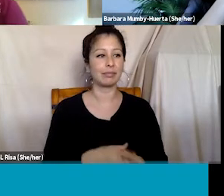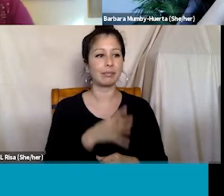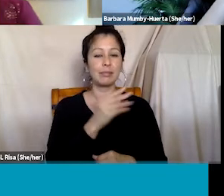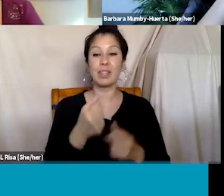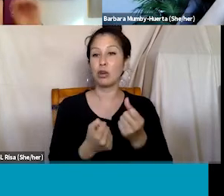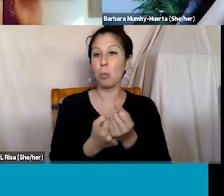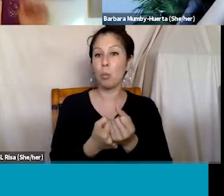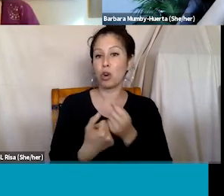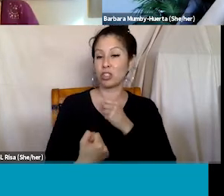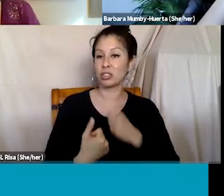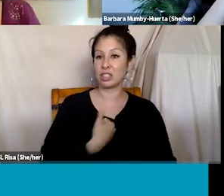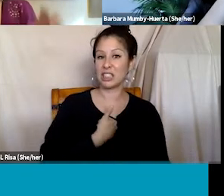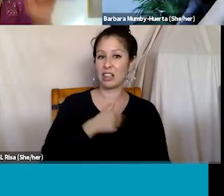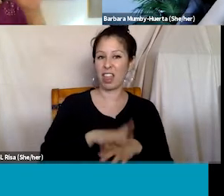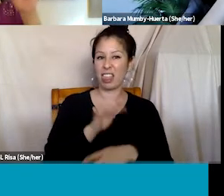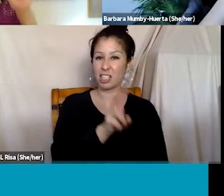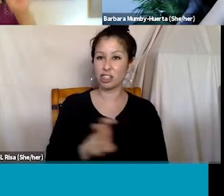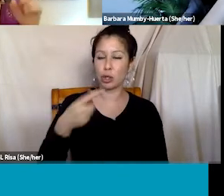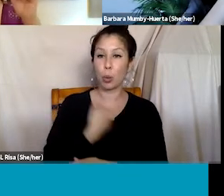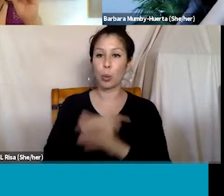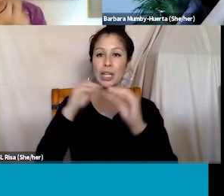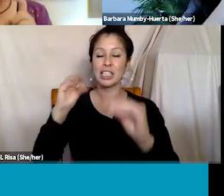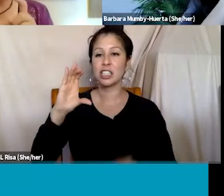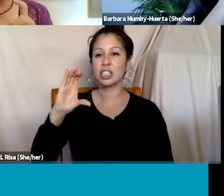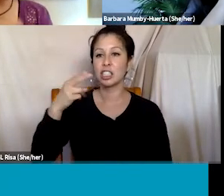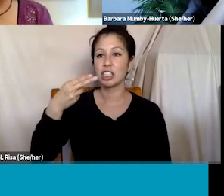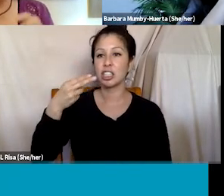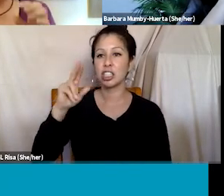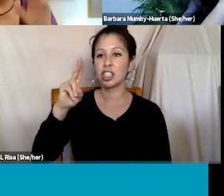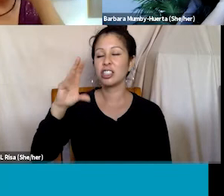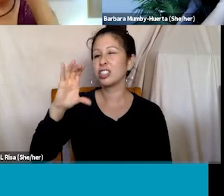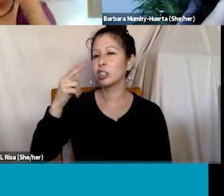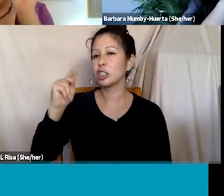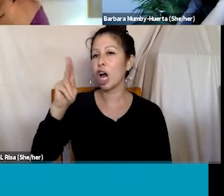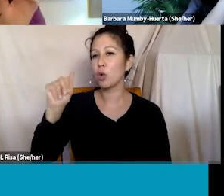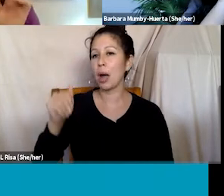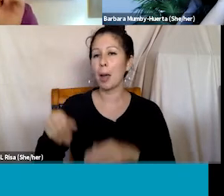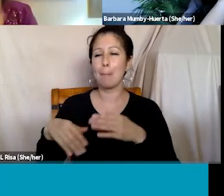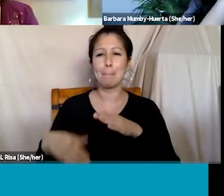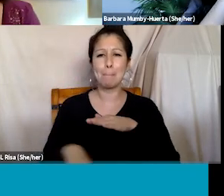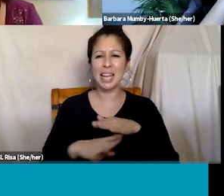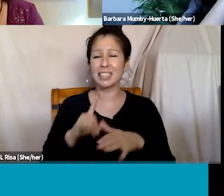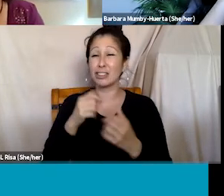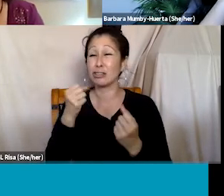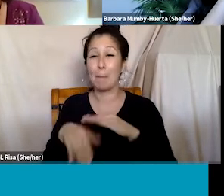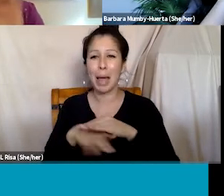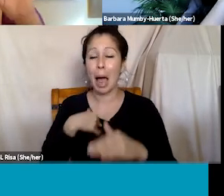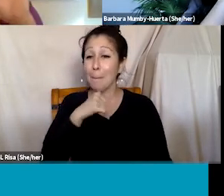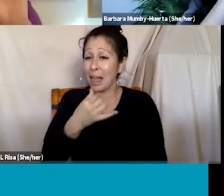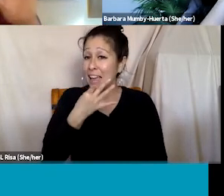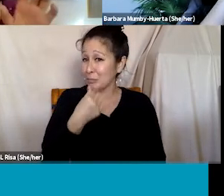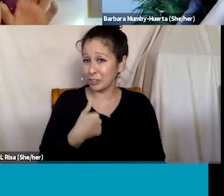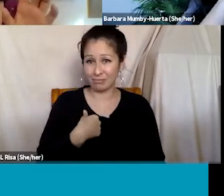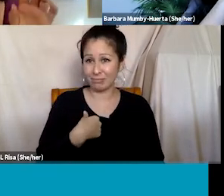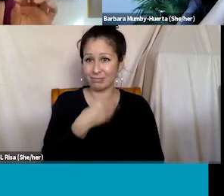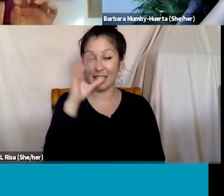support yourself on this journey, we teach chakra basics. And it's really basic. I'm not an expert at this. And